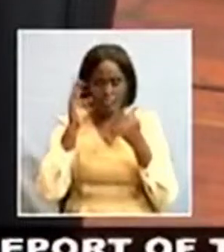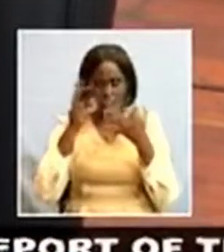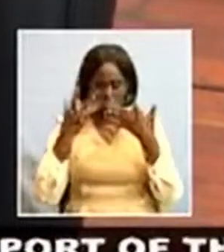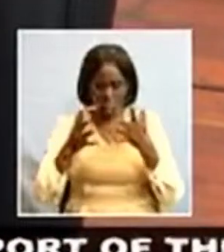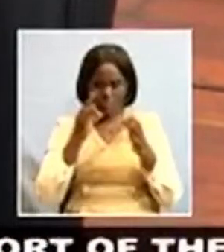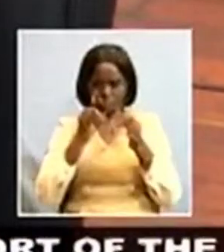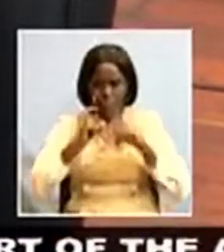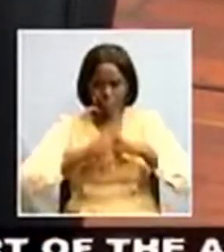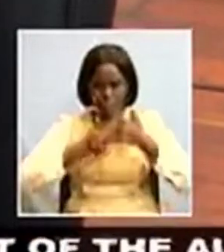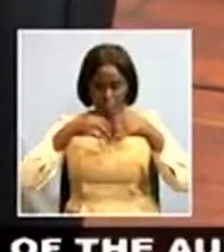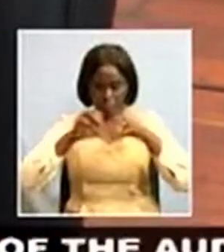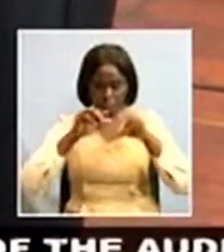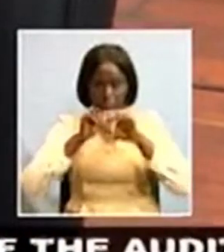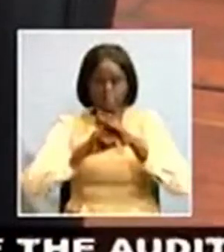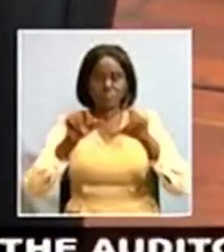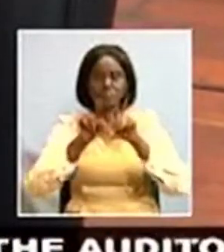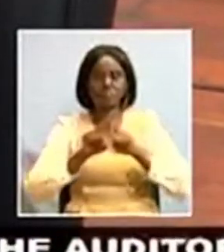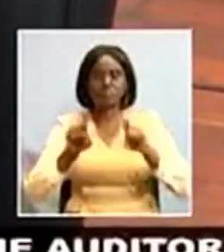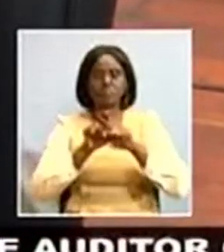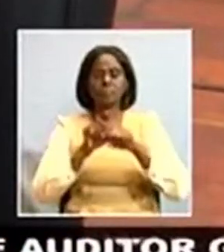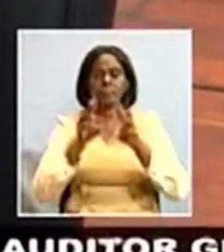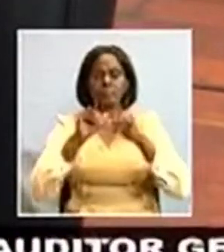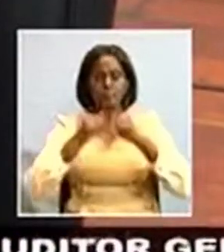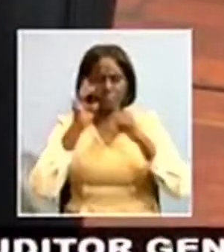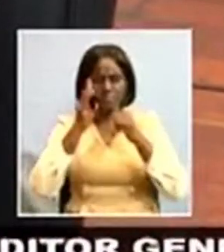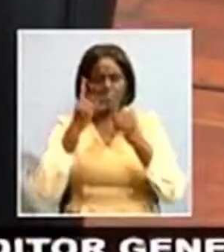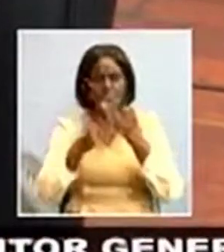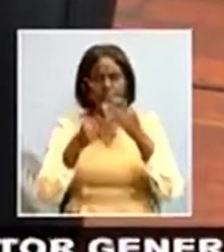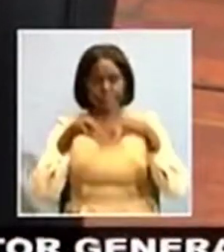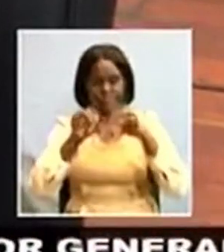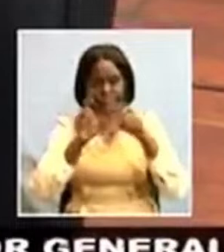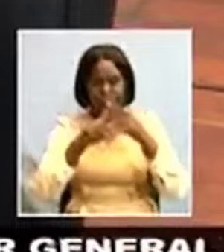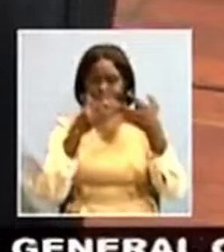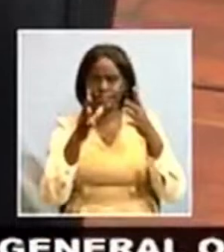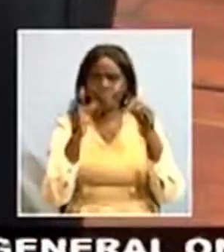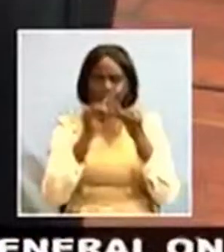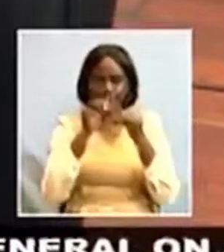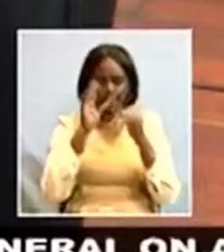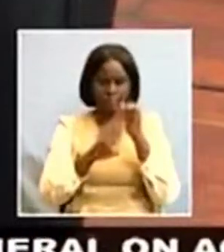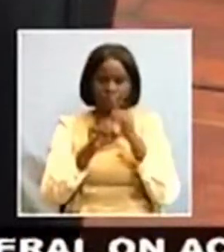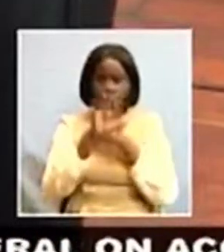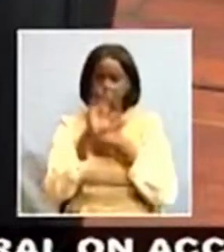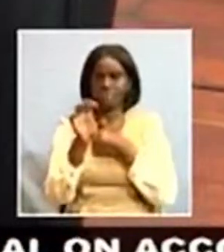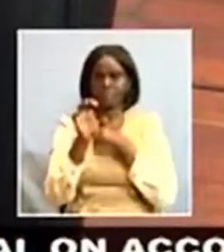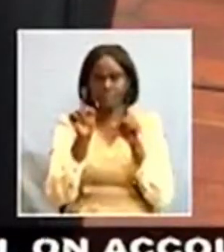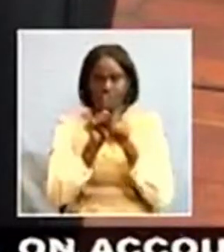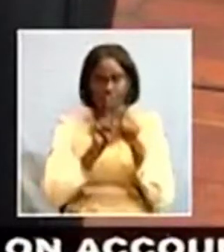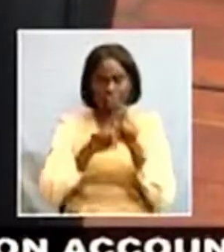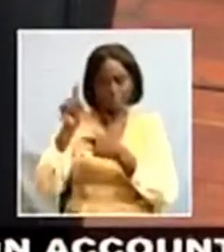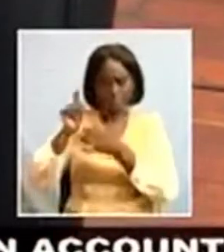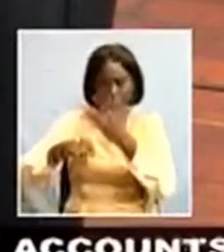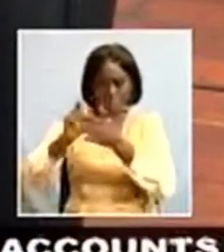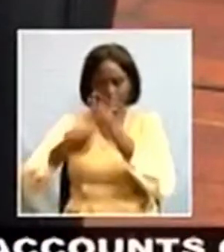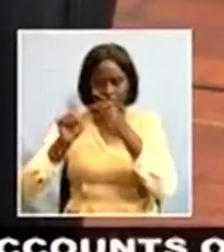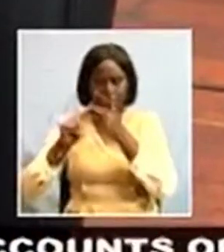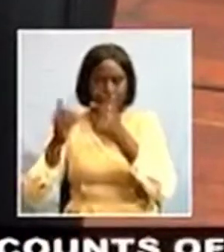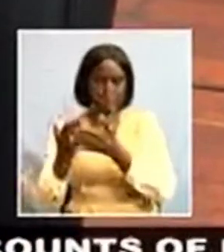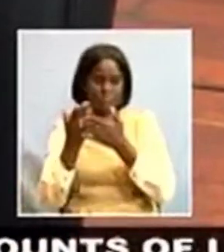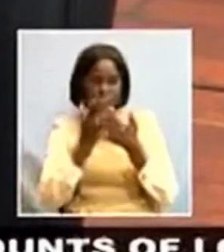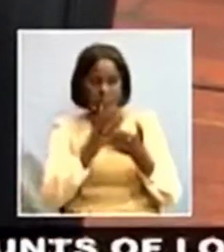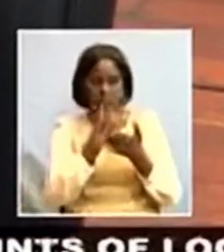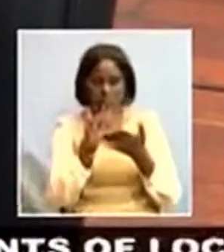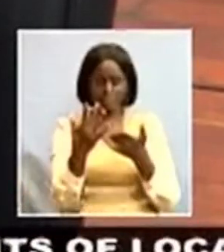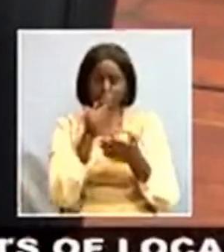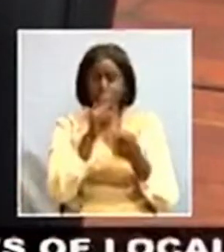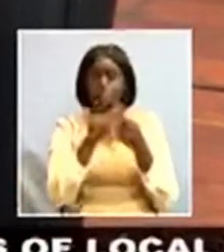at all we continued in this manner, we are going to continue losing more than 500. And the cost to bring someone to do this